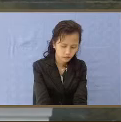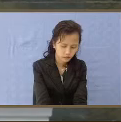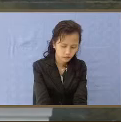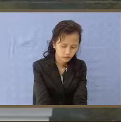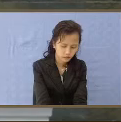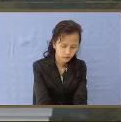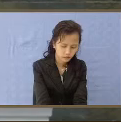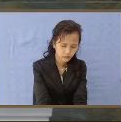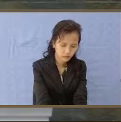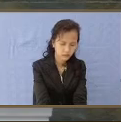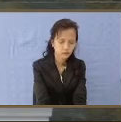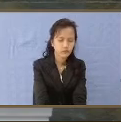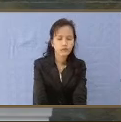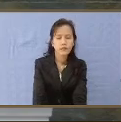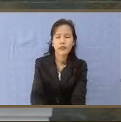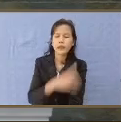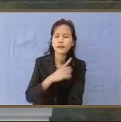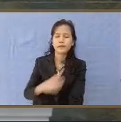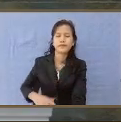Give us the courage, O God.